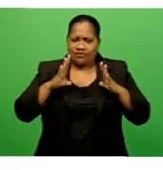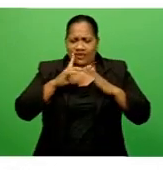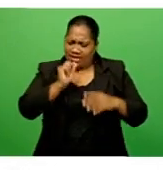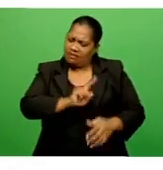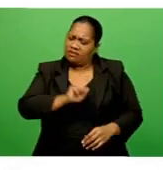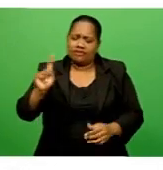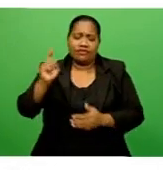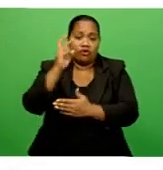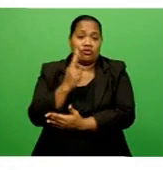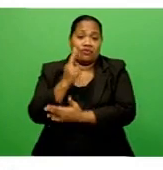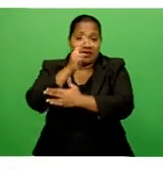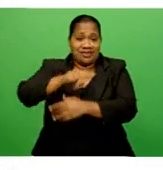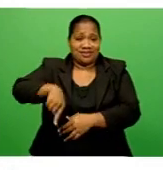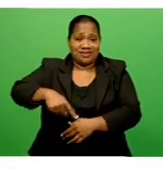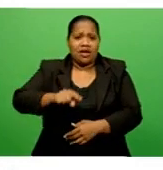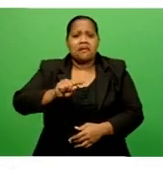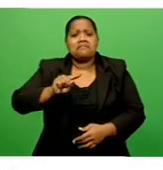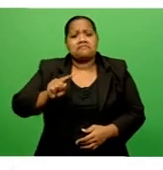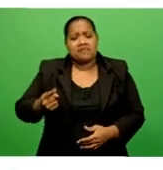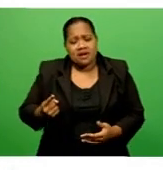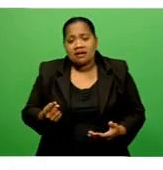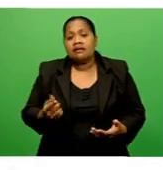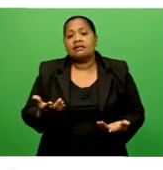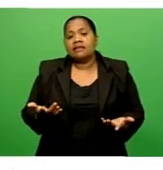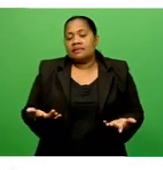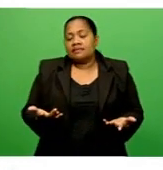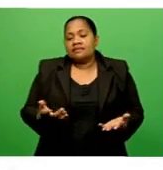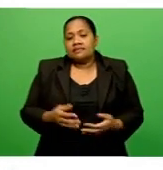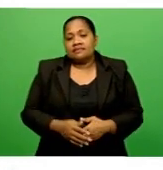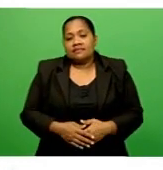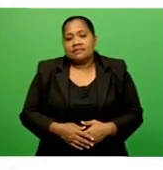But whatever his